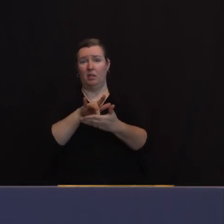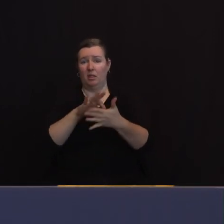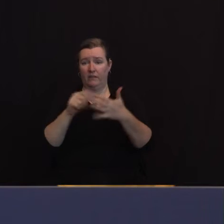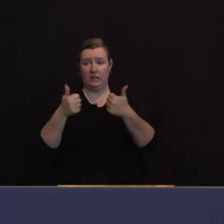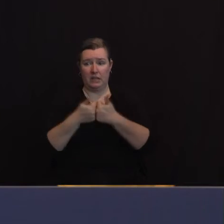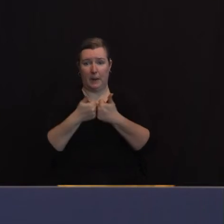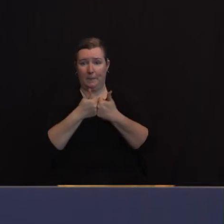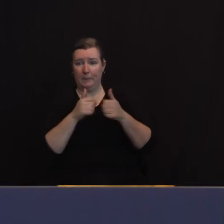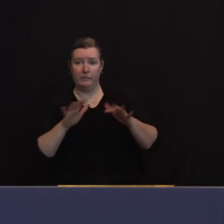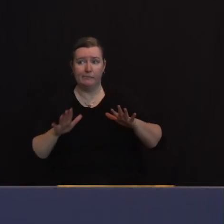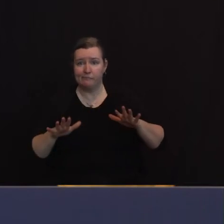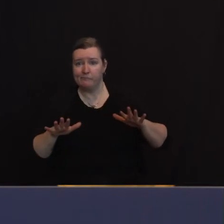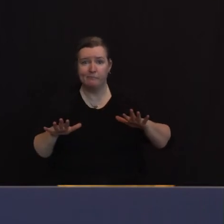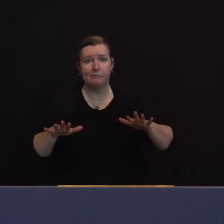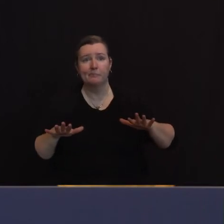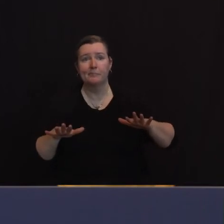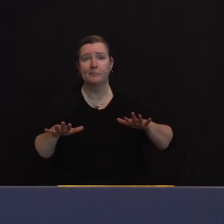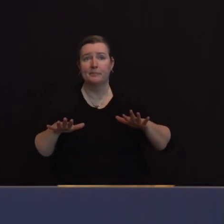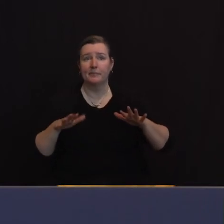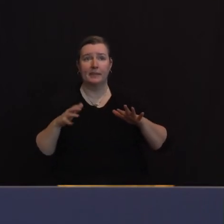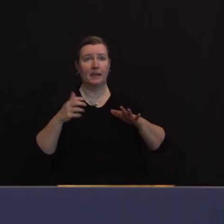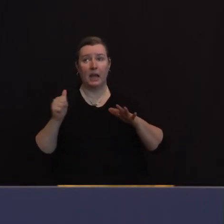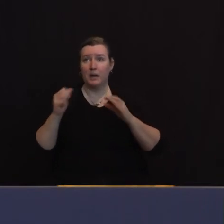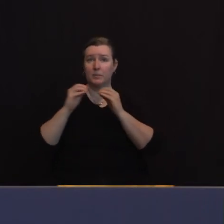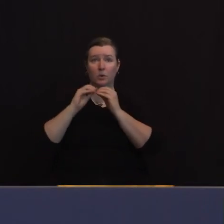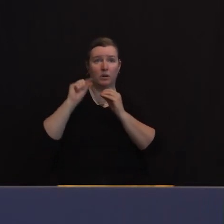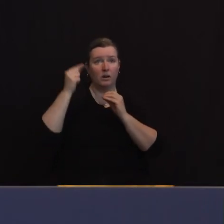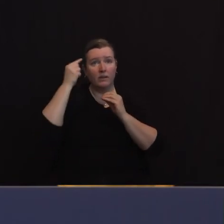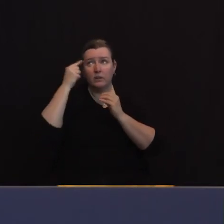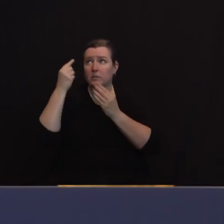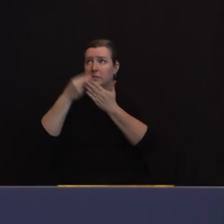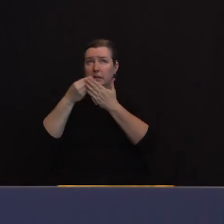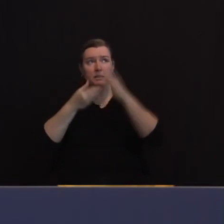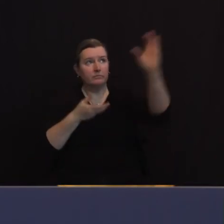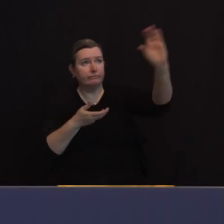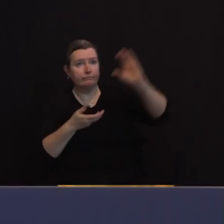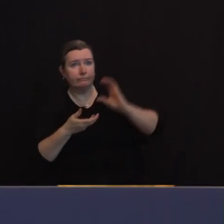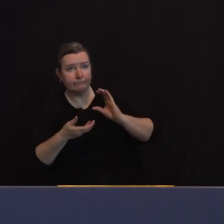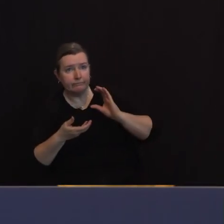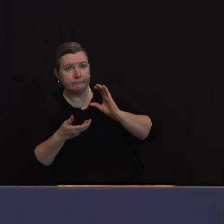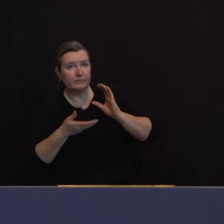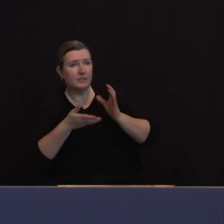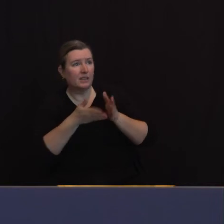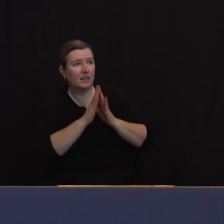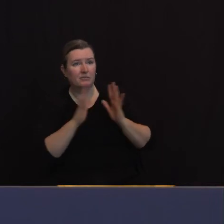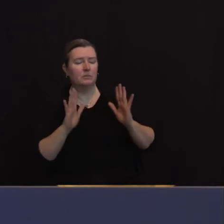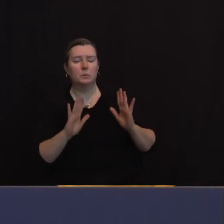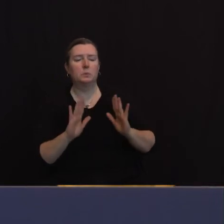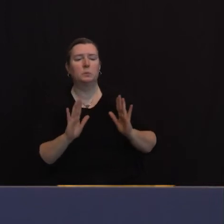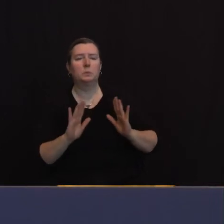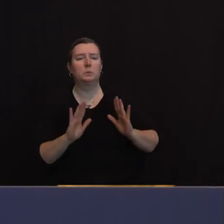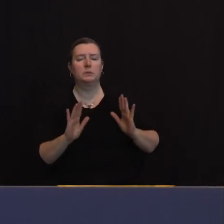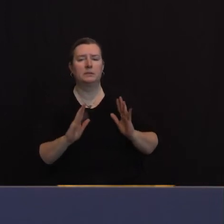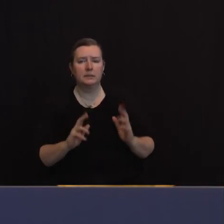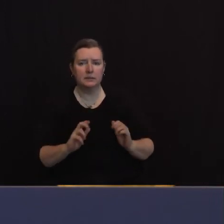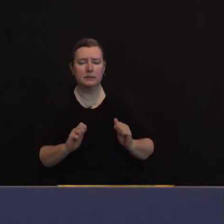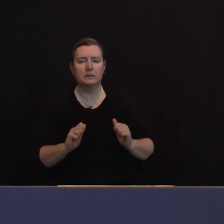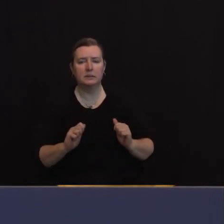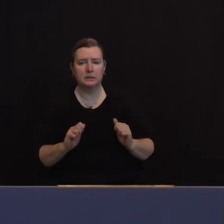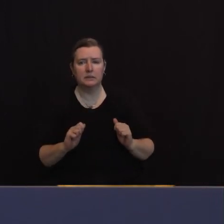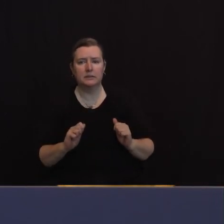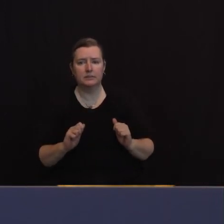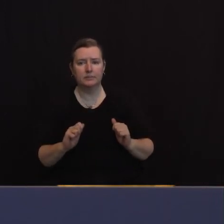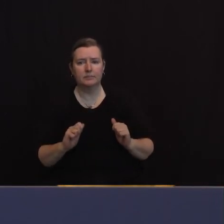of any further federal help, of any other realities that now are going to turn out to have